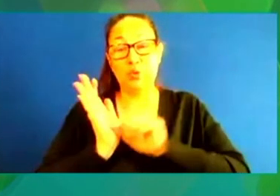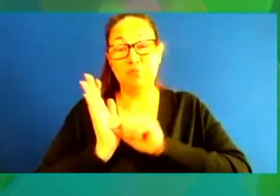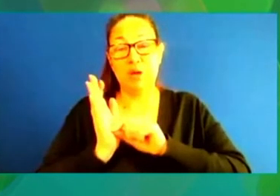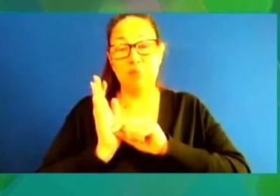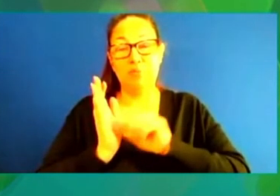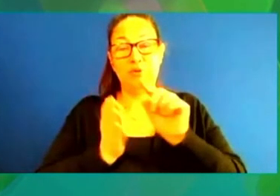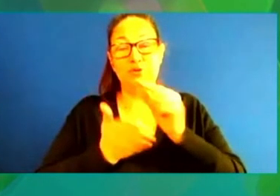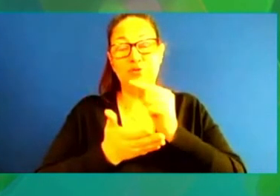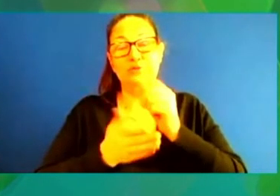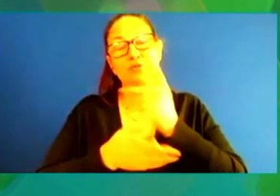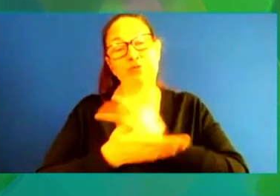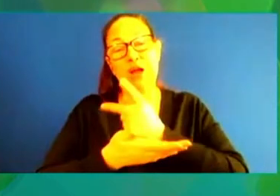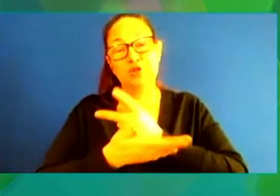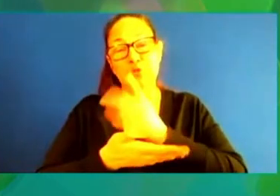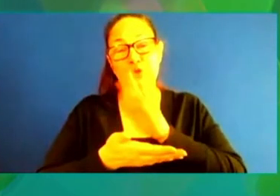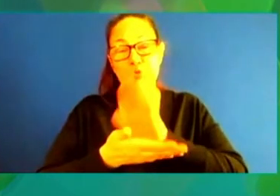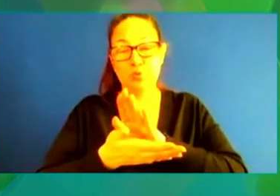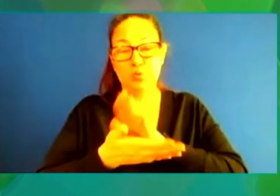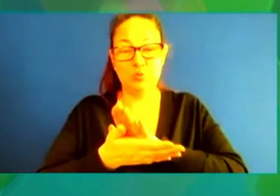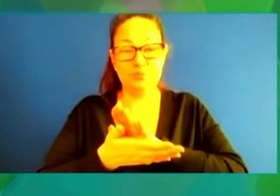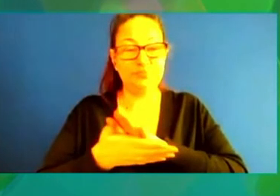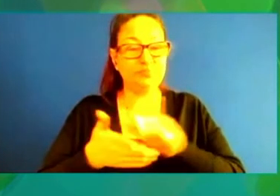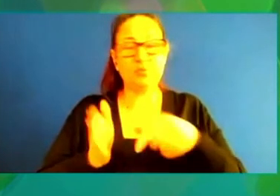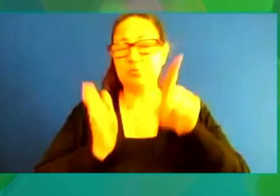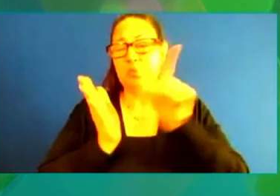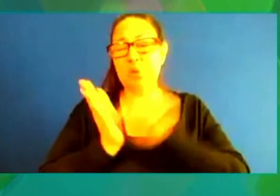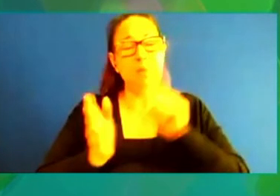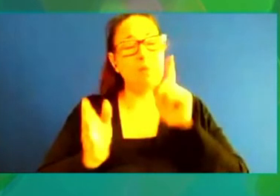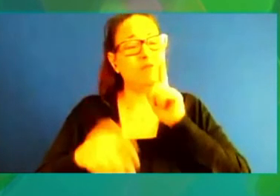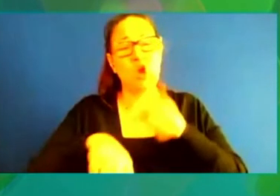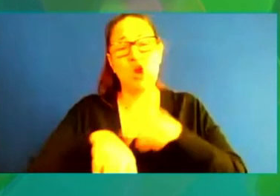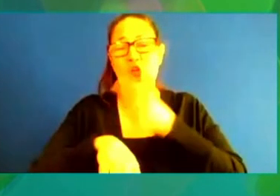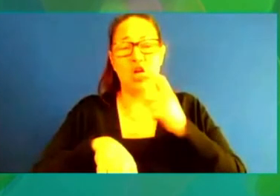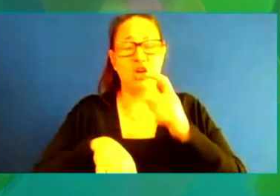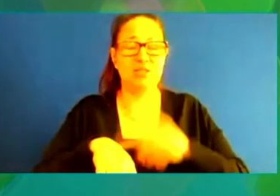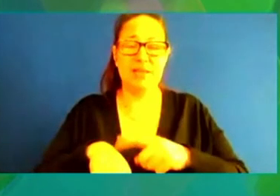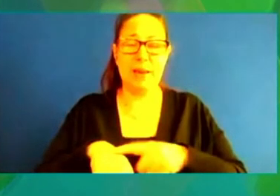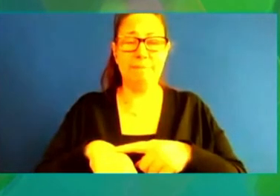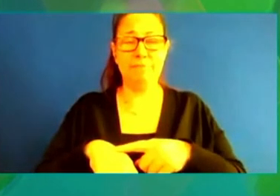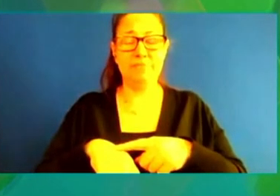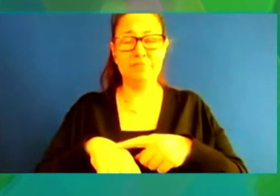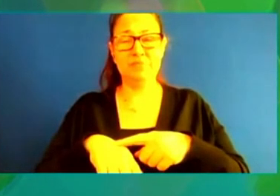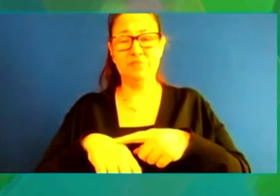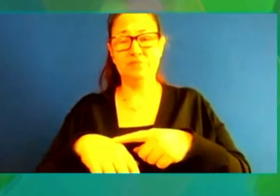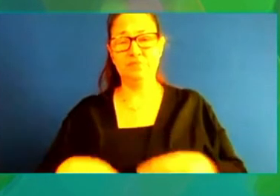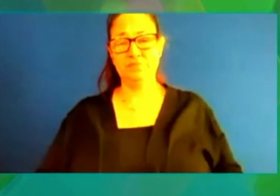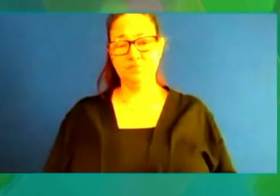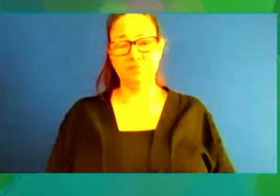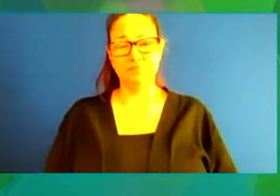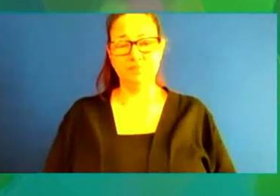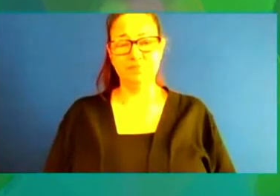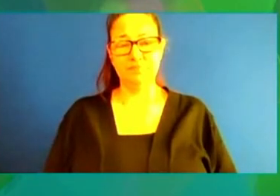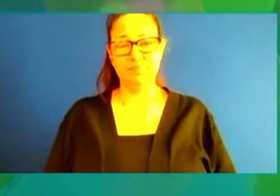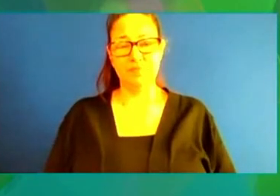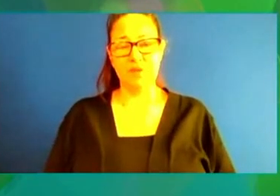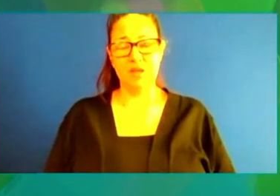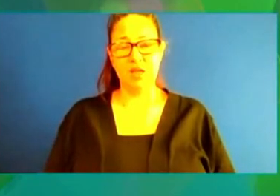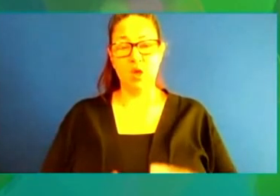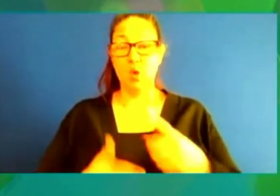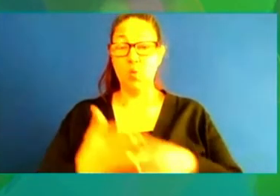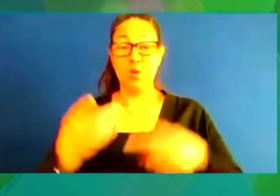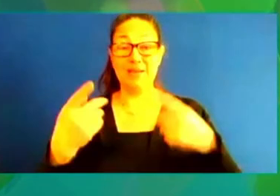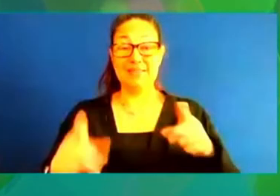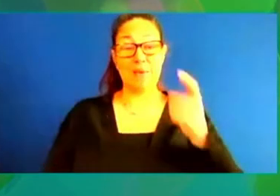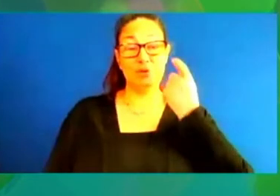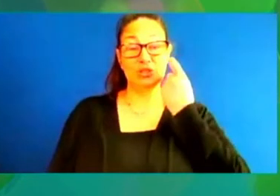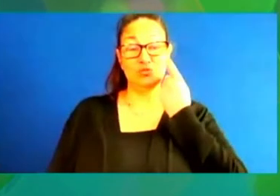Black Thought, you know. So we have been publishing for a long time in one way or another. And what's happened, I think, fairly